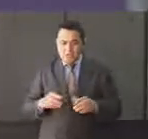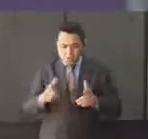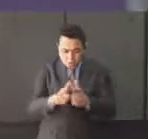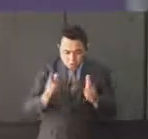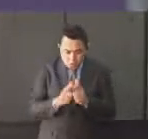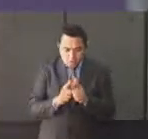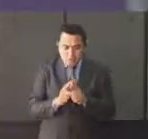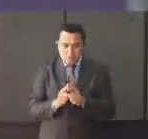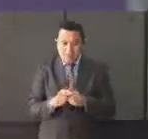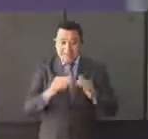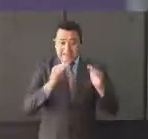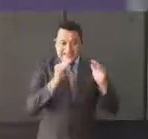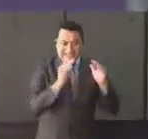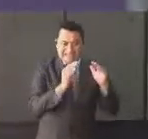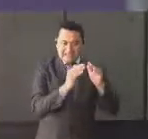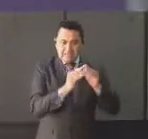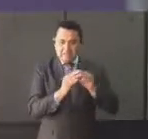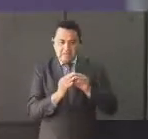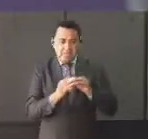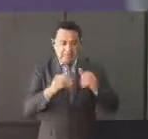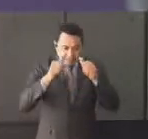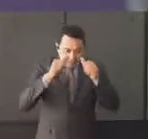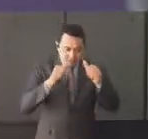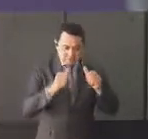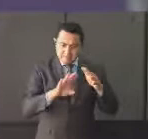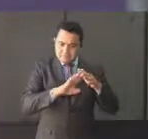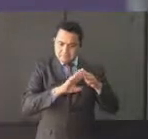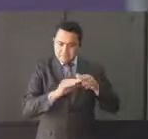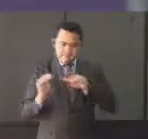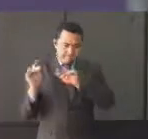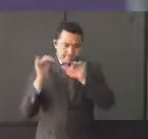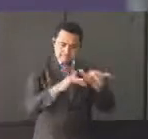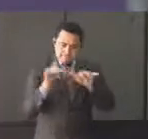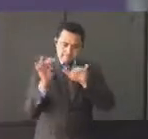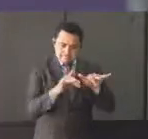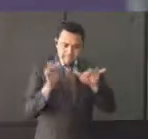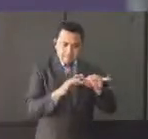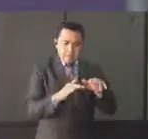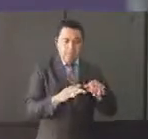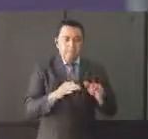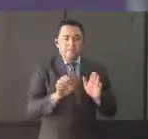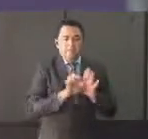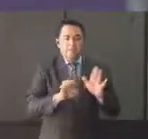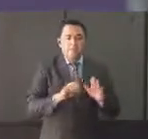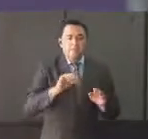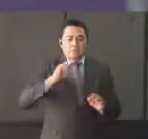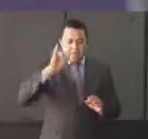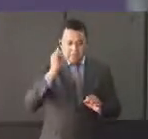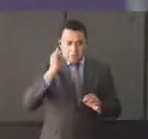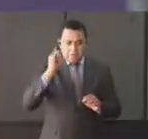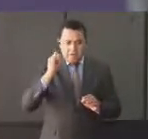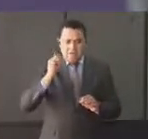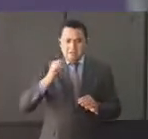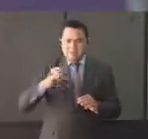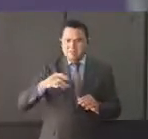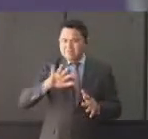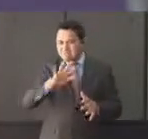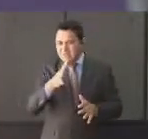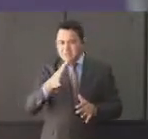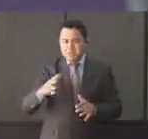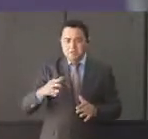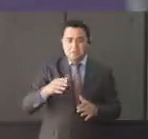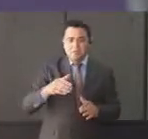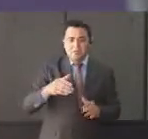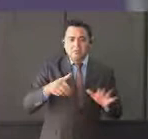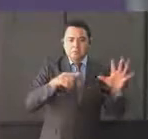ones that are arriving here to the Centers for Attention to Migrants in Tijuana. For